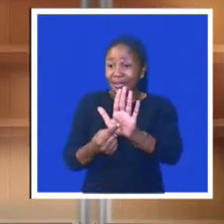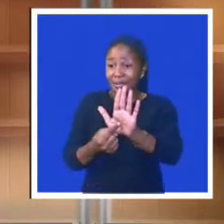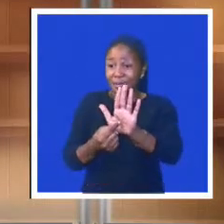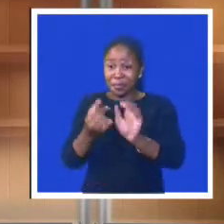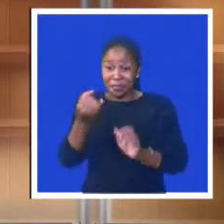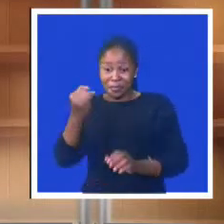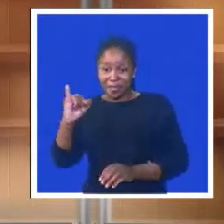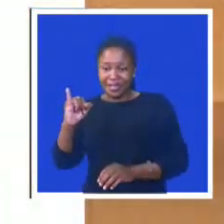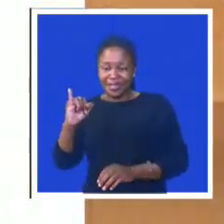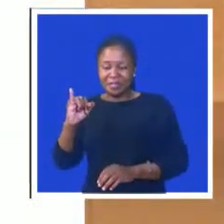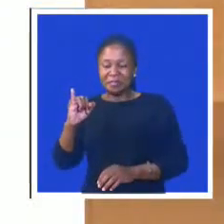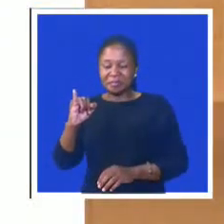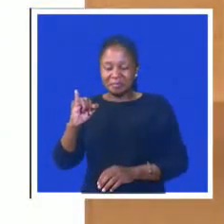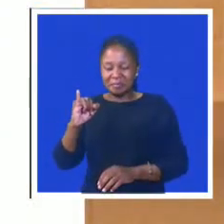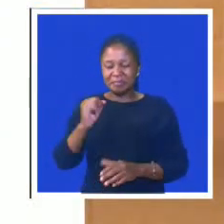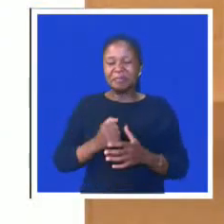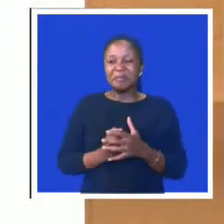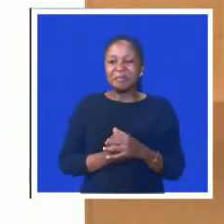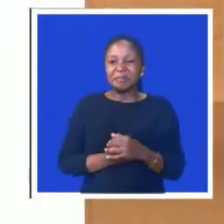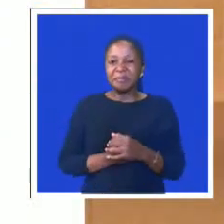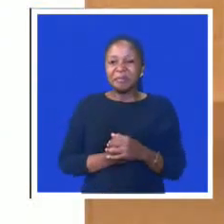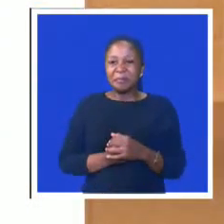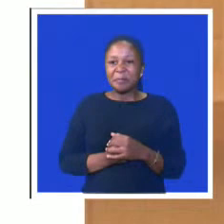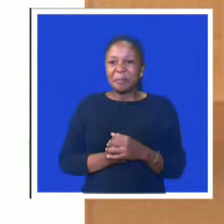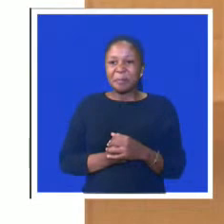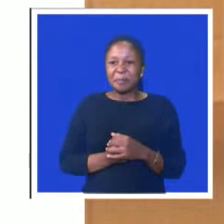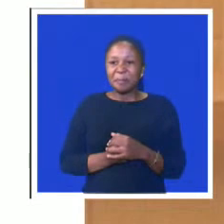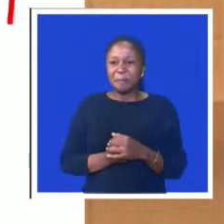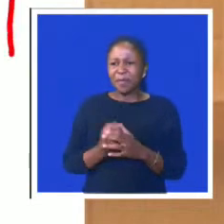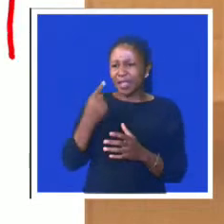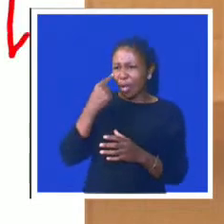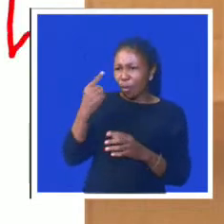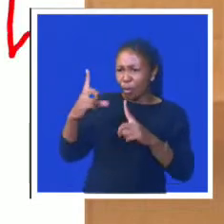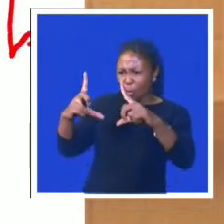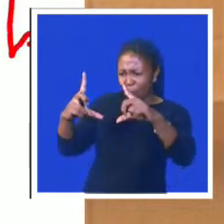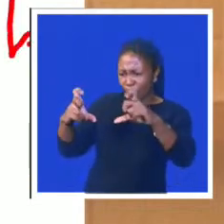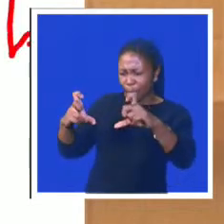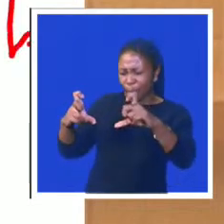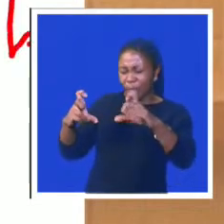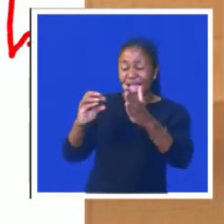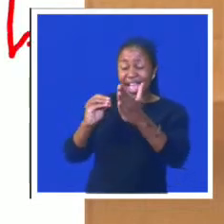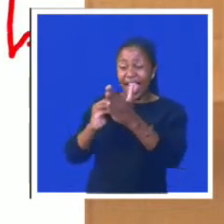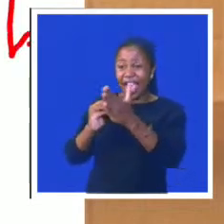Here, dear learner, we have got a box.